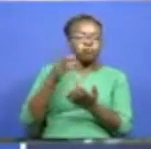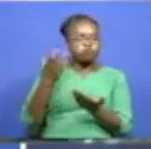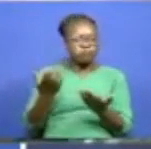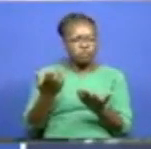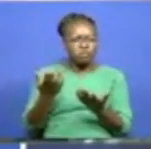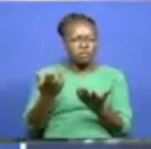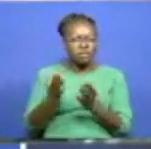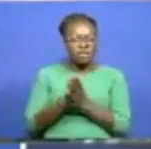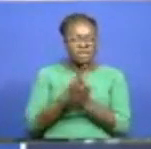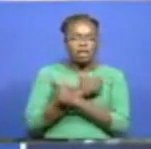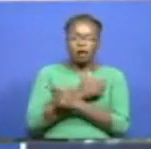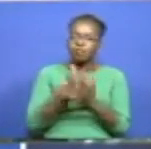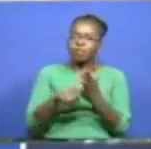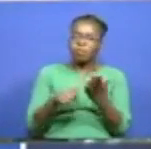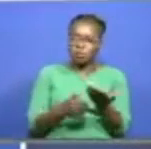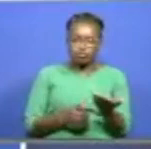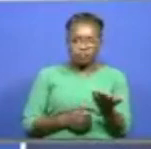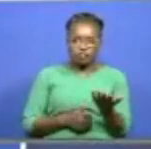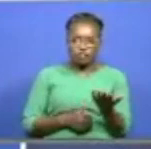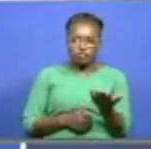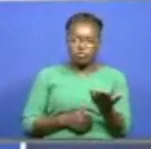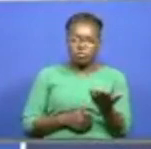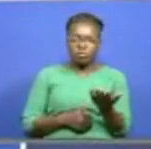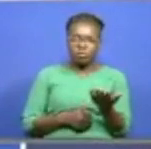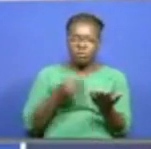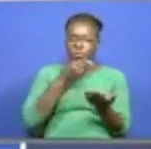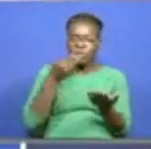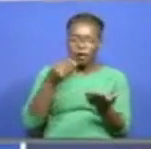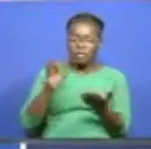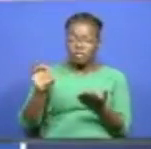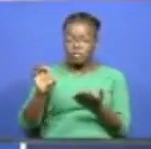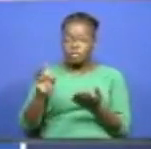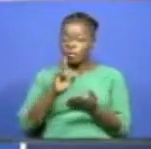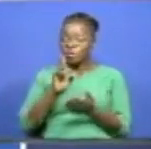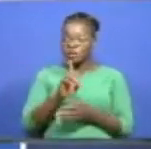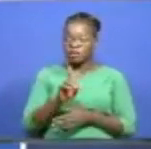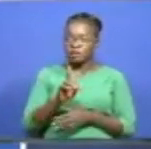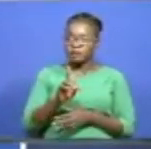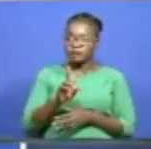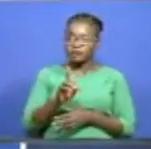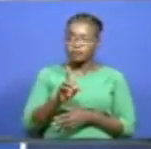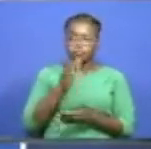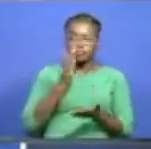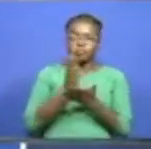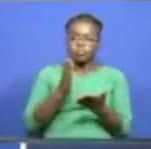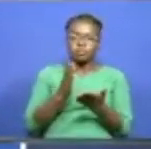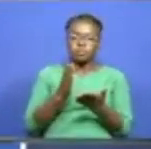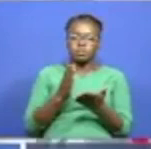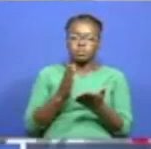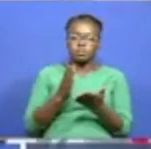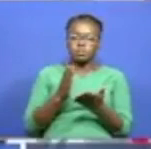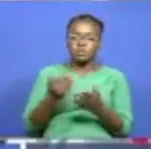suspected love triangle. Mwea East Sub-County Police Commandant Daniel Kitavi confirmed the incident took place at